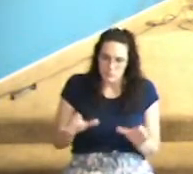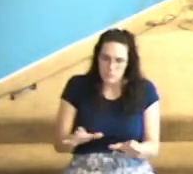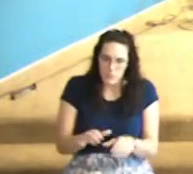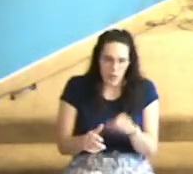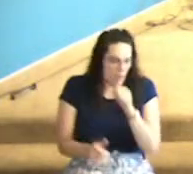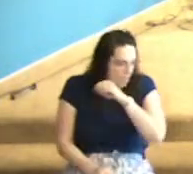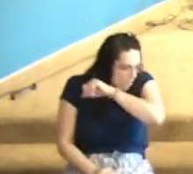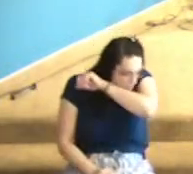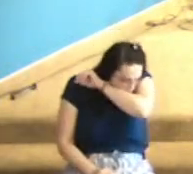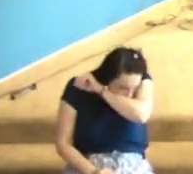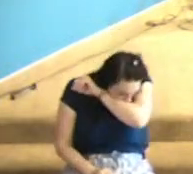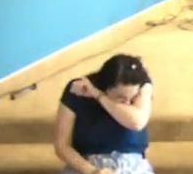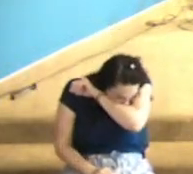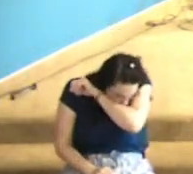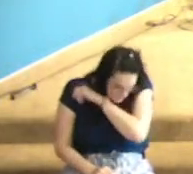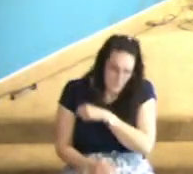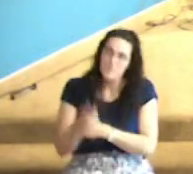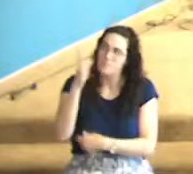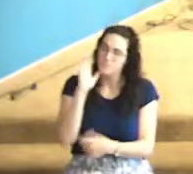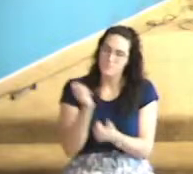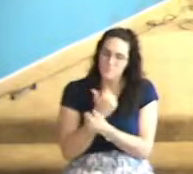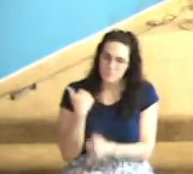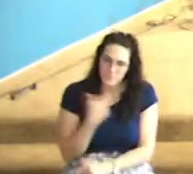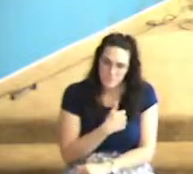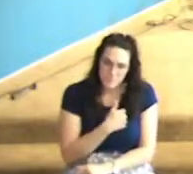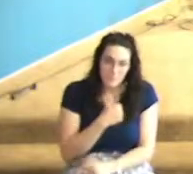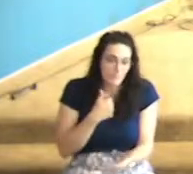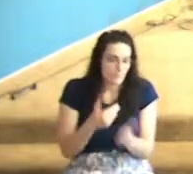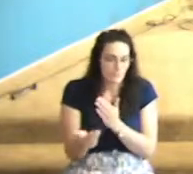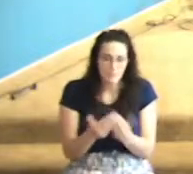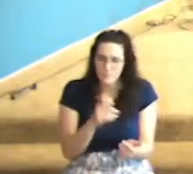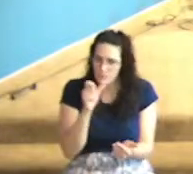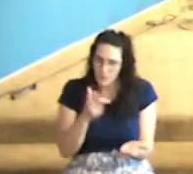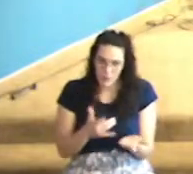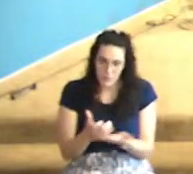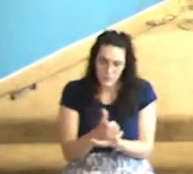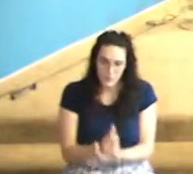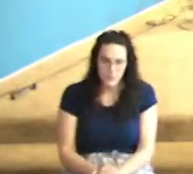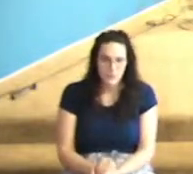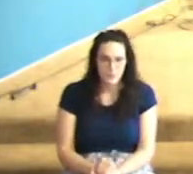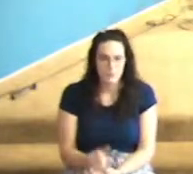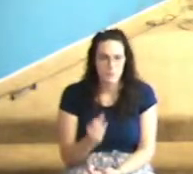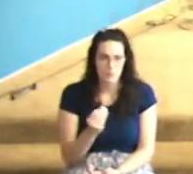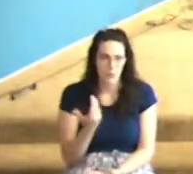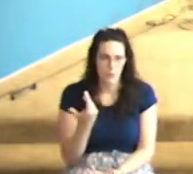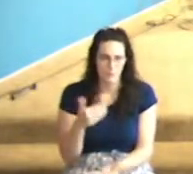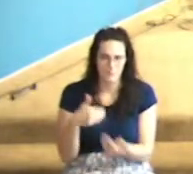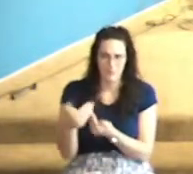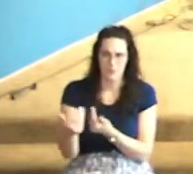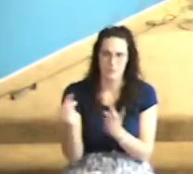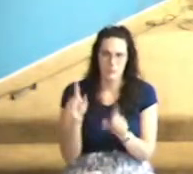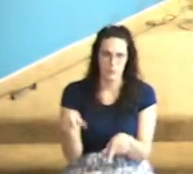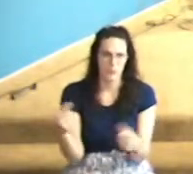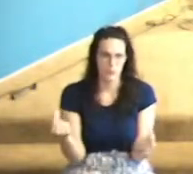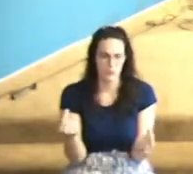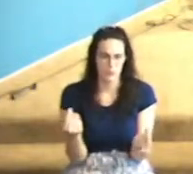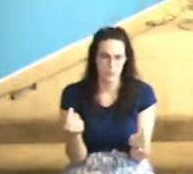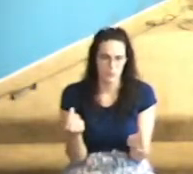God loves us, even when we don't deserve it. So where do we go from here?